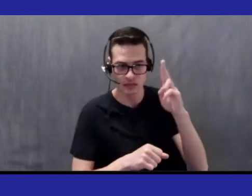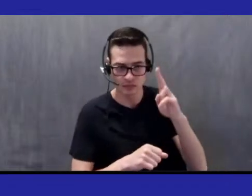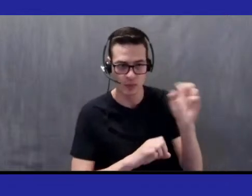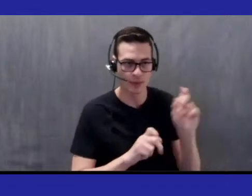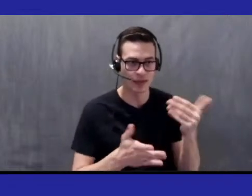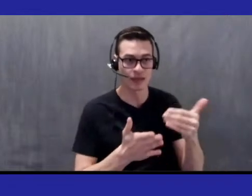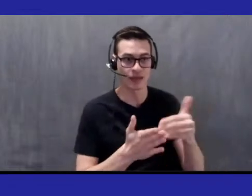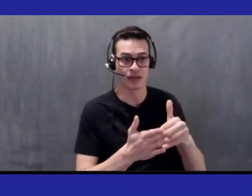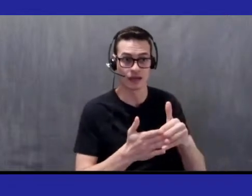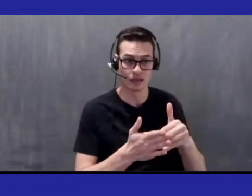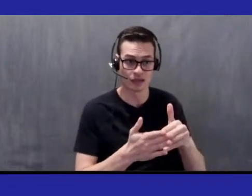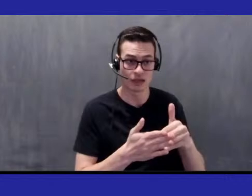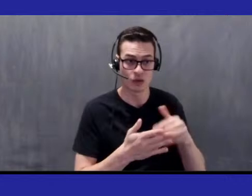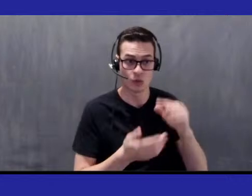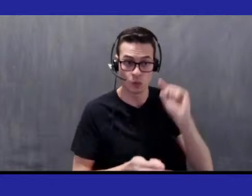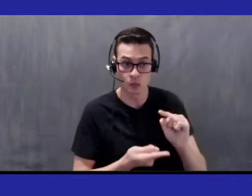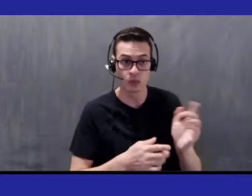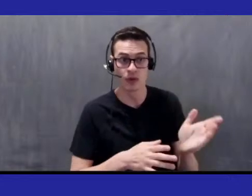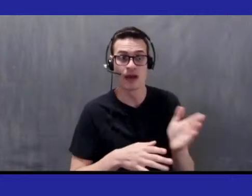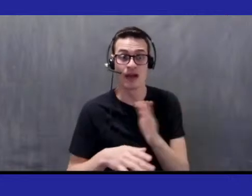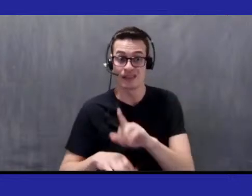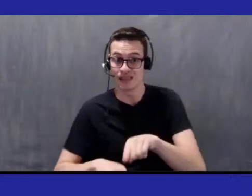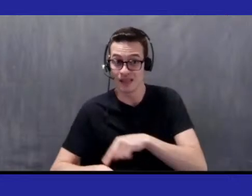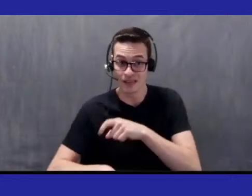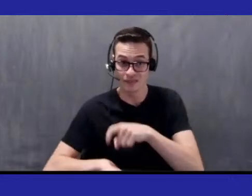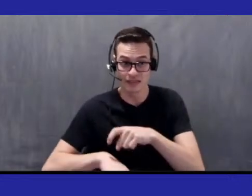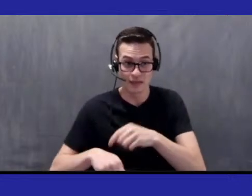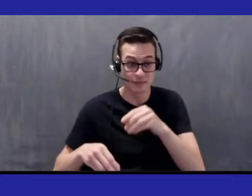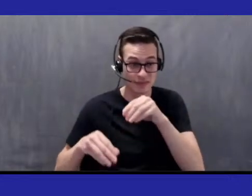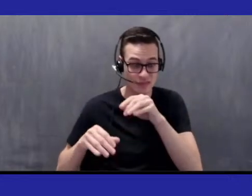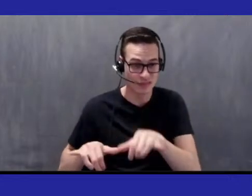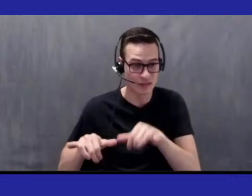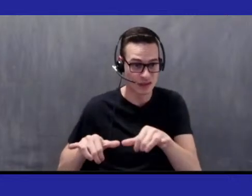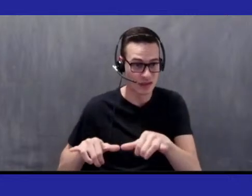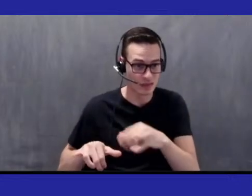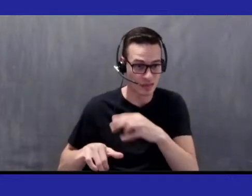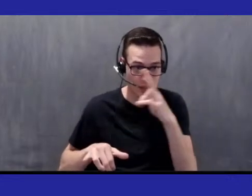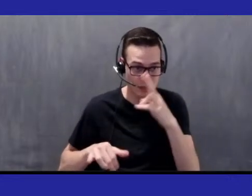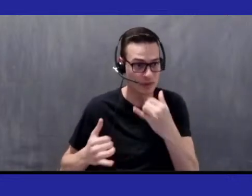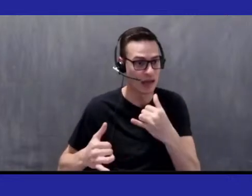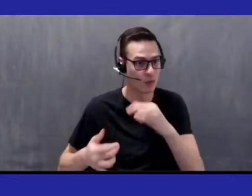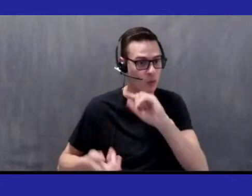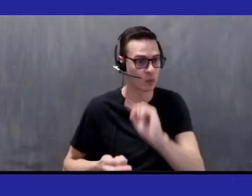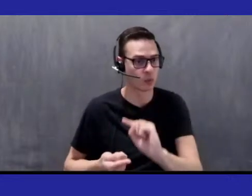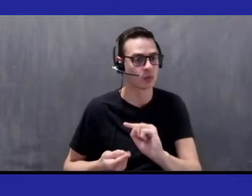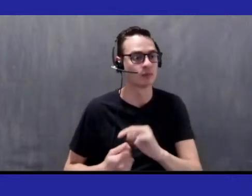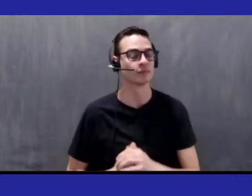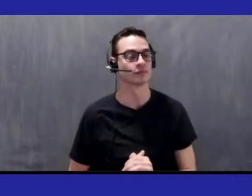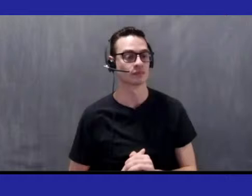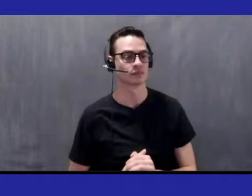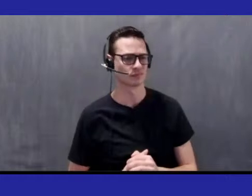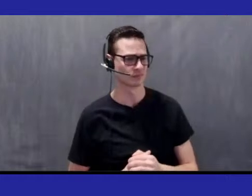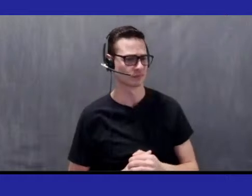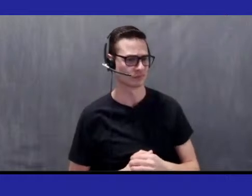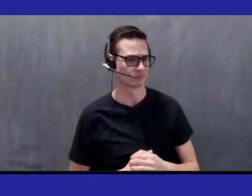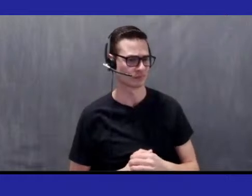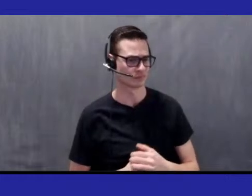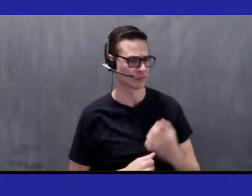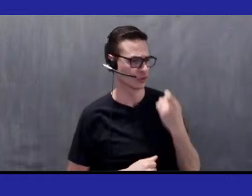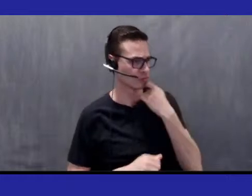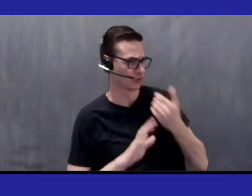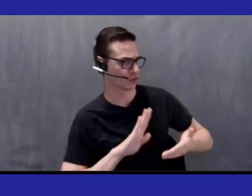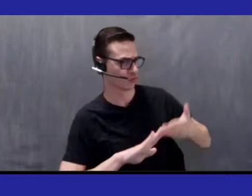a presentation by one of the Queens Hospital staff. It stops in 2018 because they last ran this